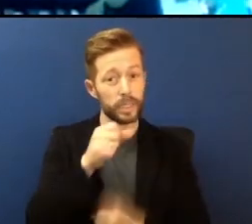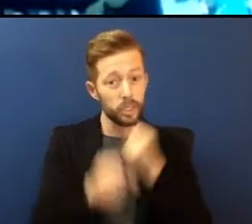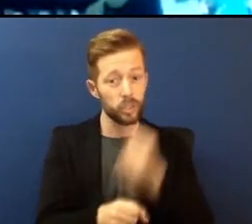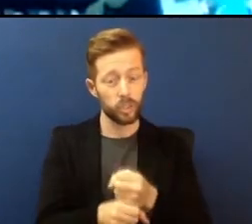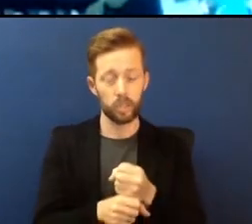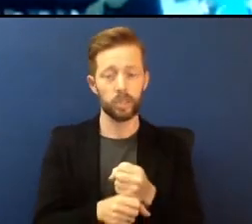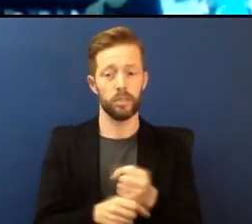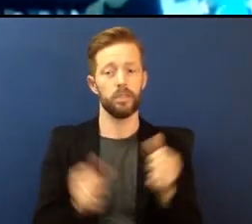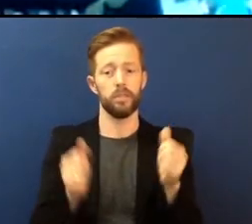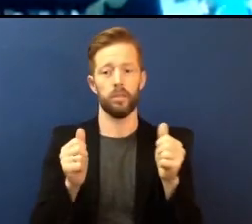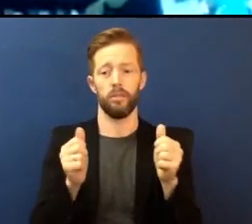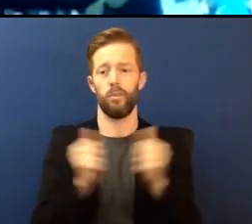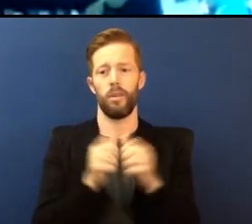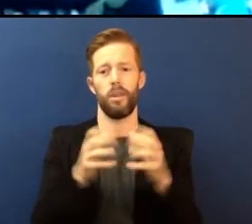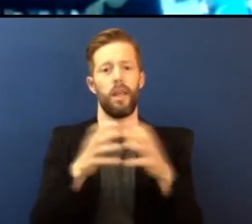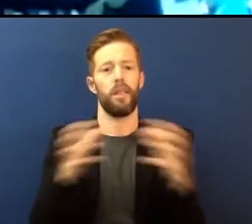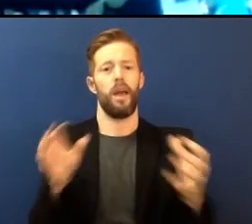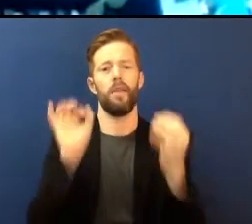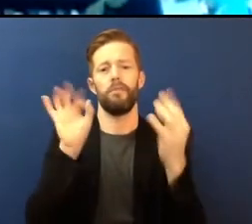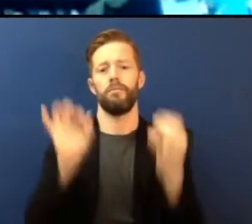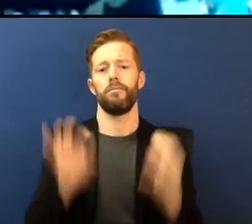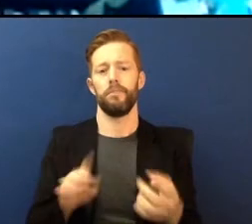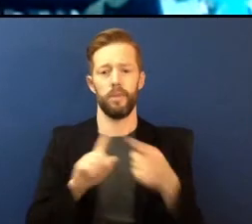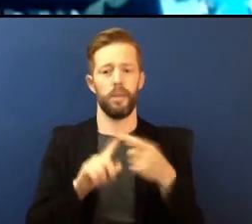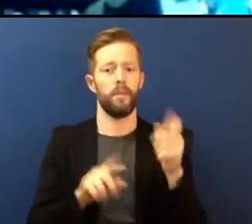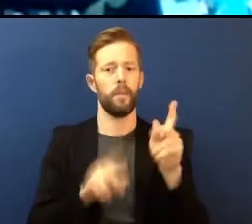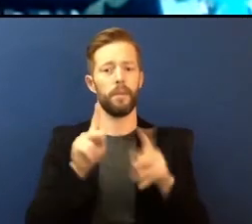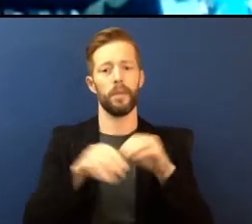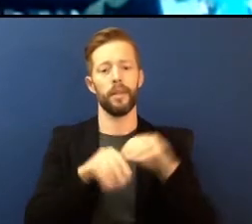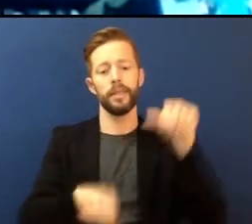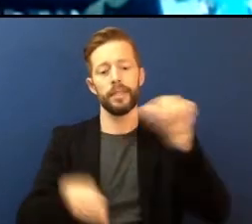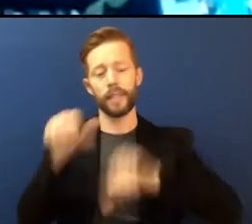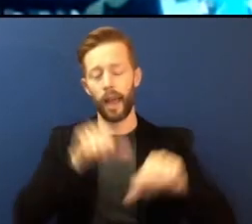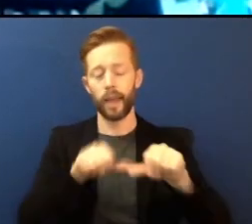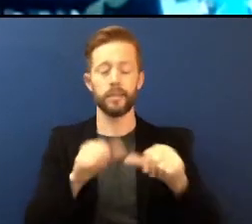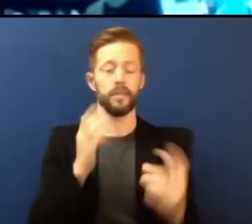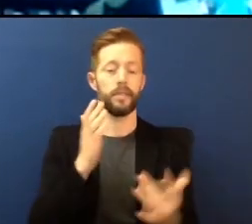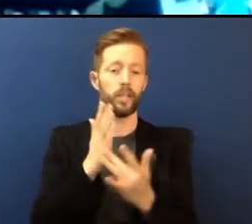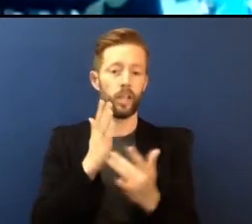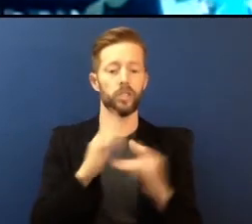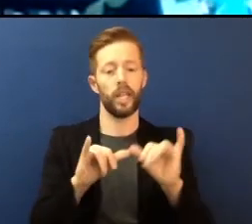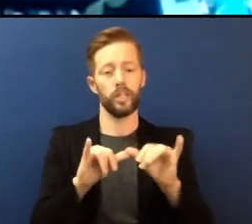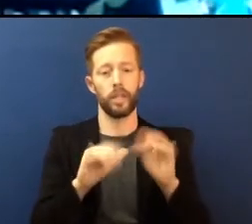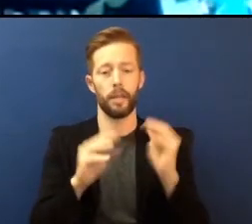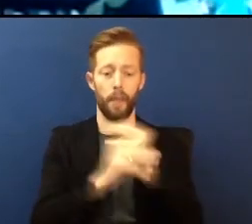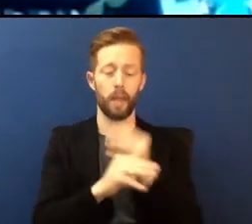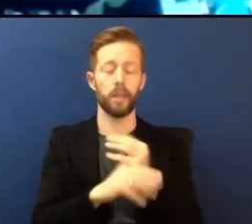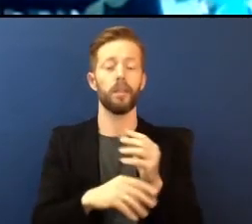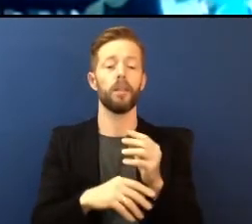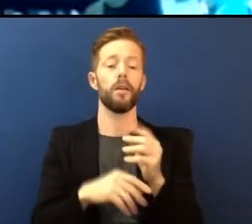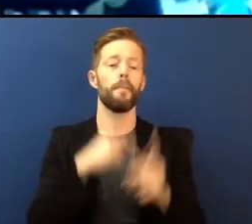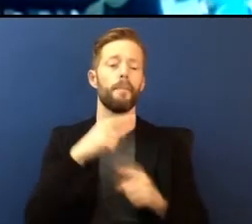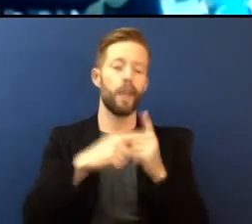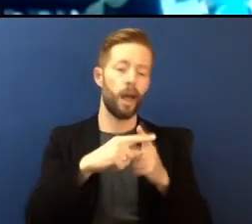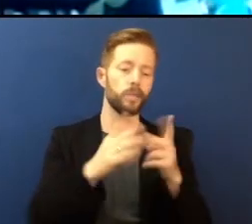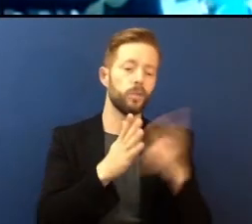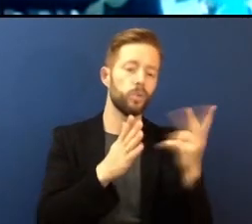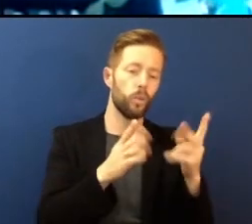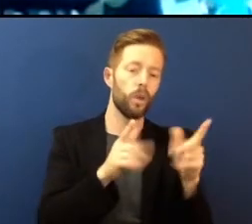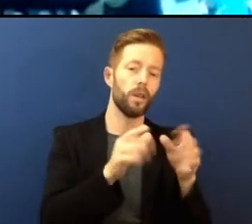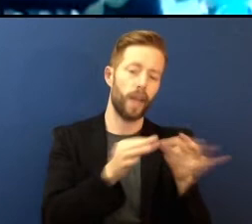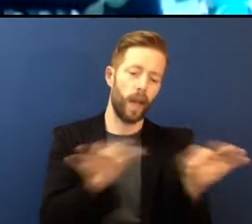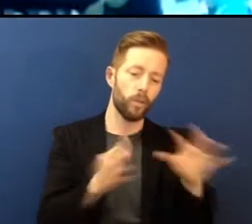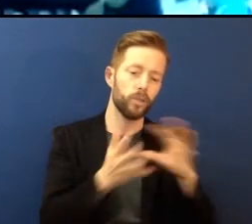had a wide variety of input from people in science, technology, engineering, and math, as well as